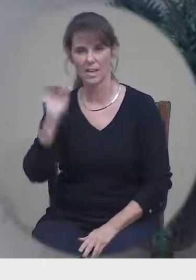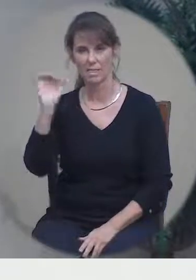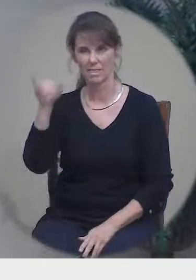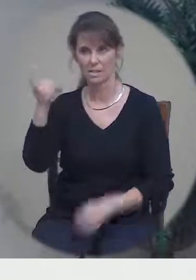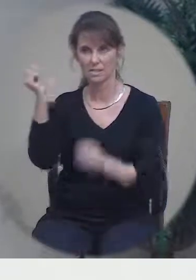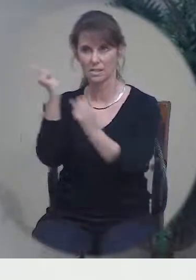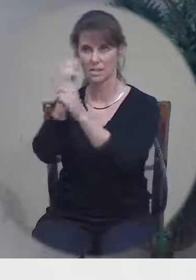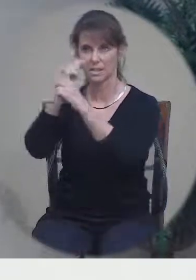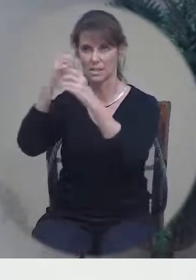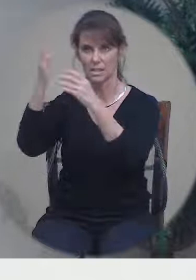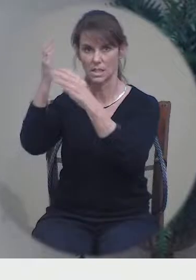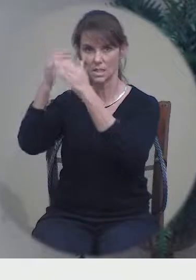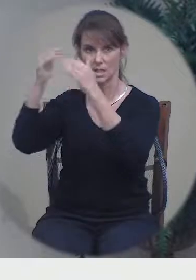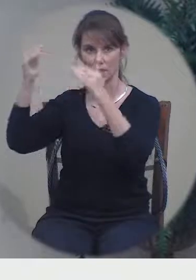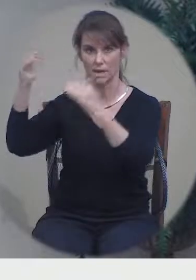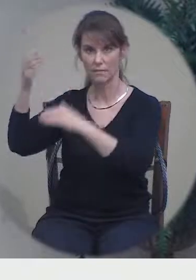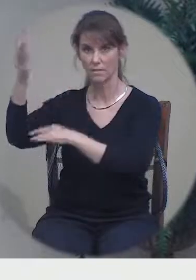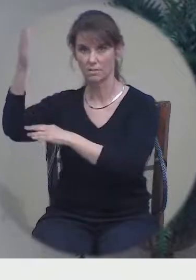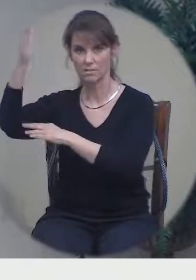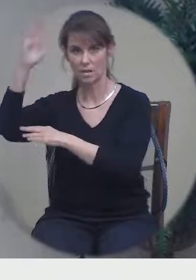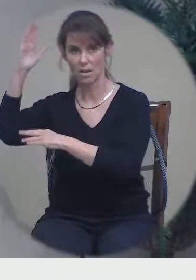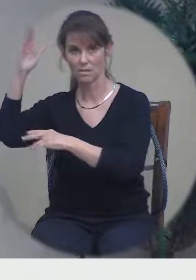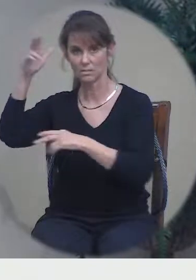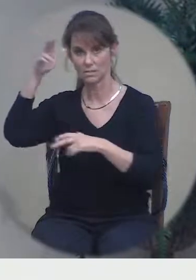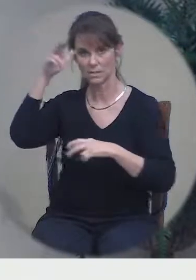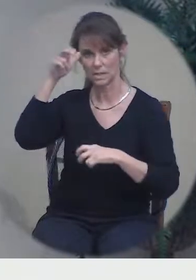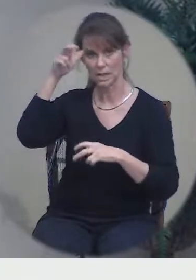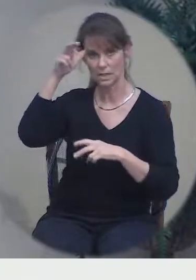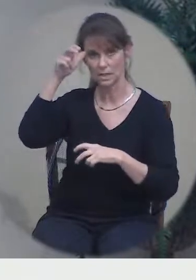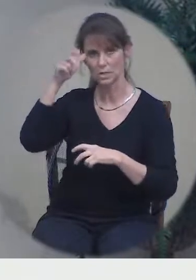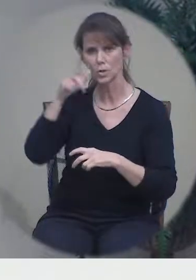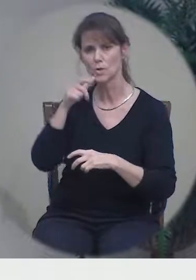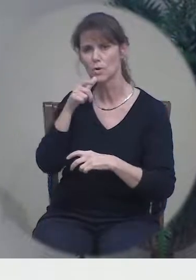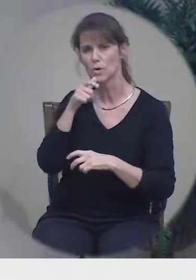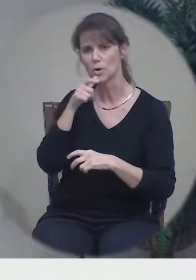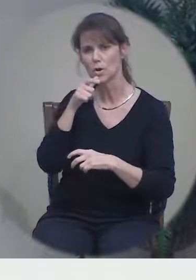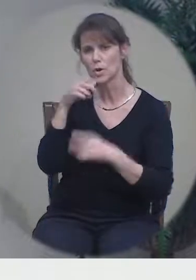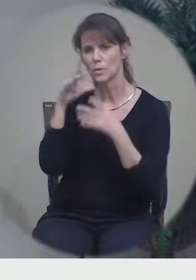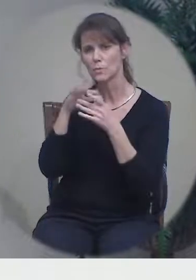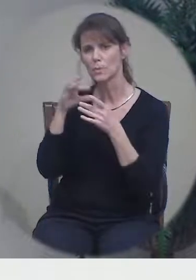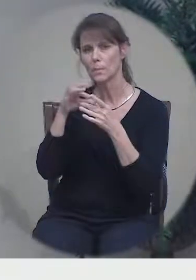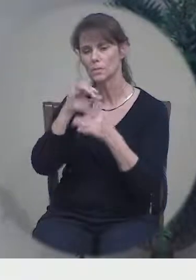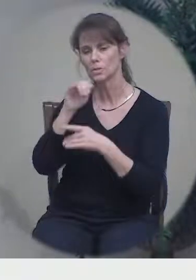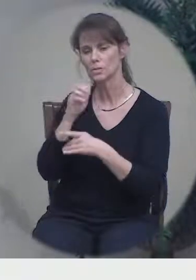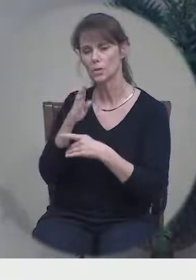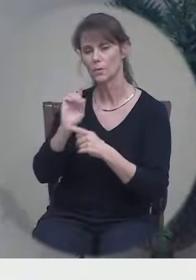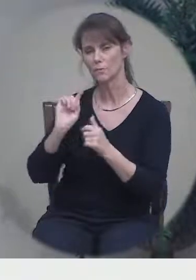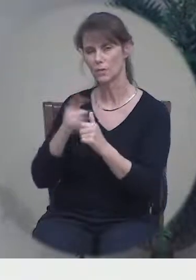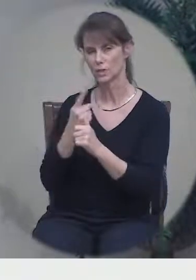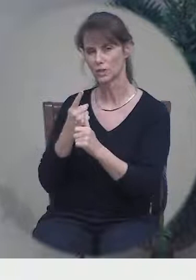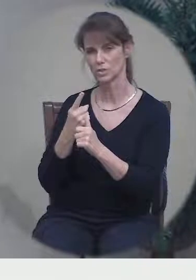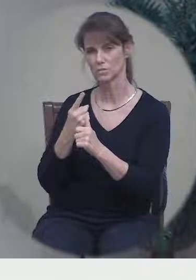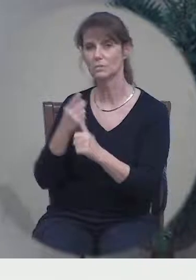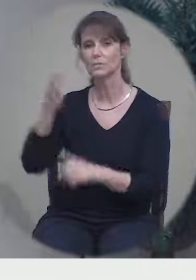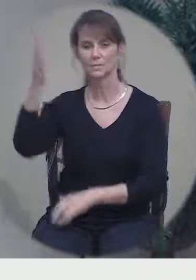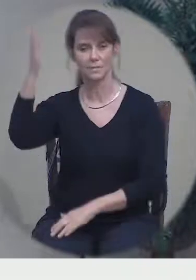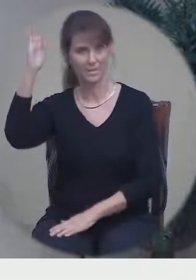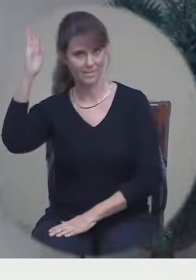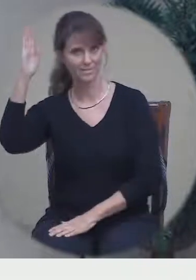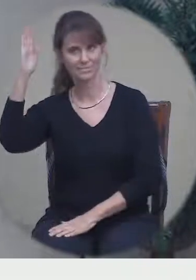God, who speaks first about Job? In each occasion, God does.